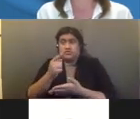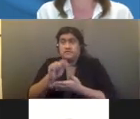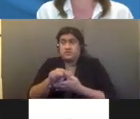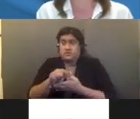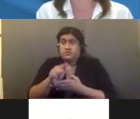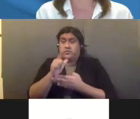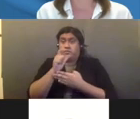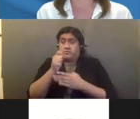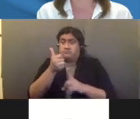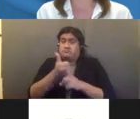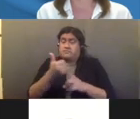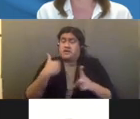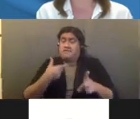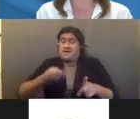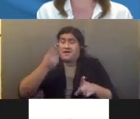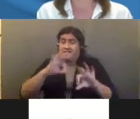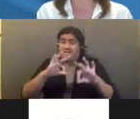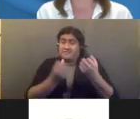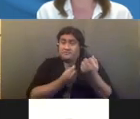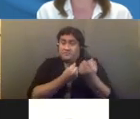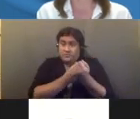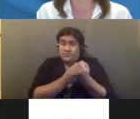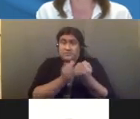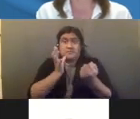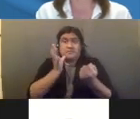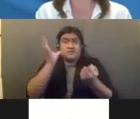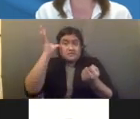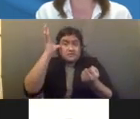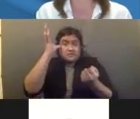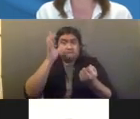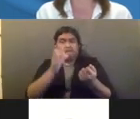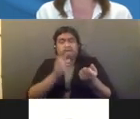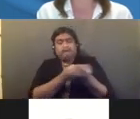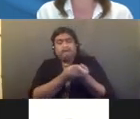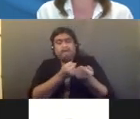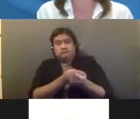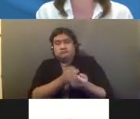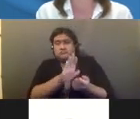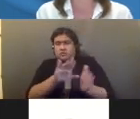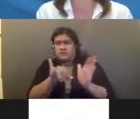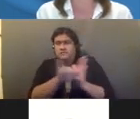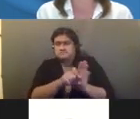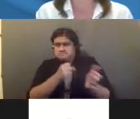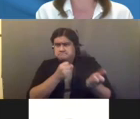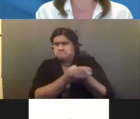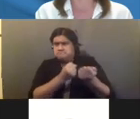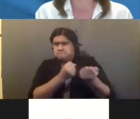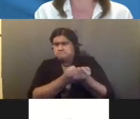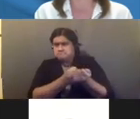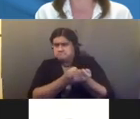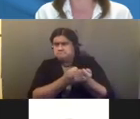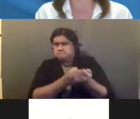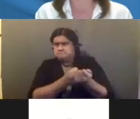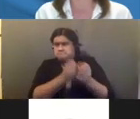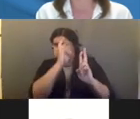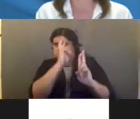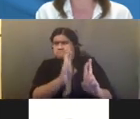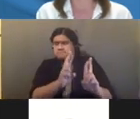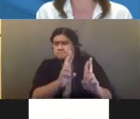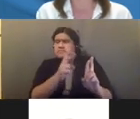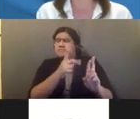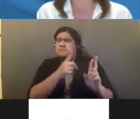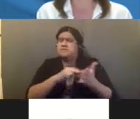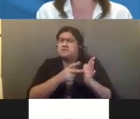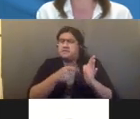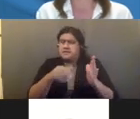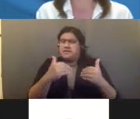home and who have parental affirmation, recognition of their identities, they are much more likely to have better mental and